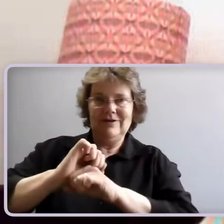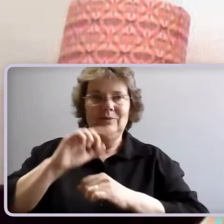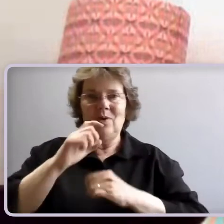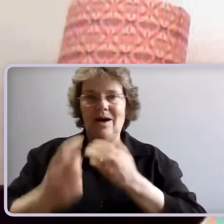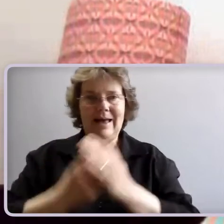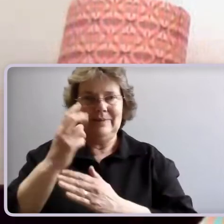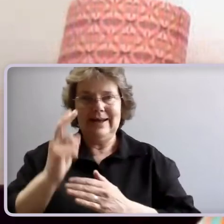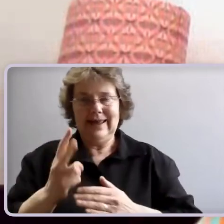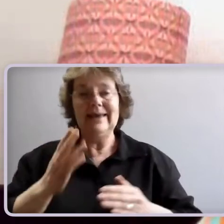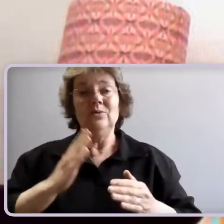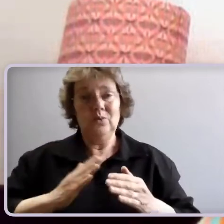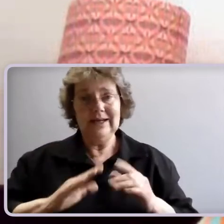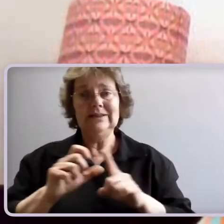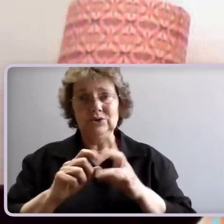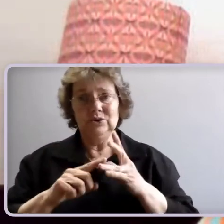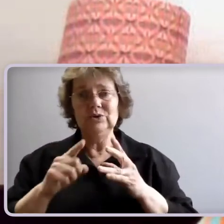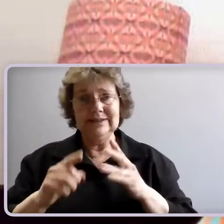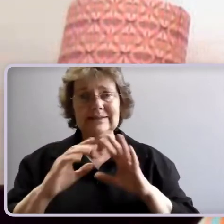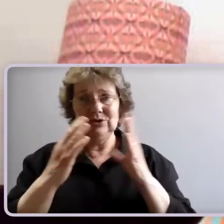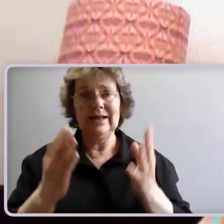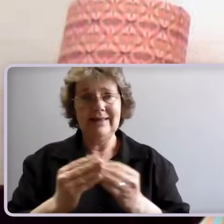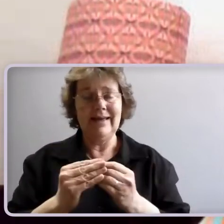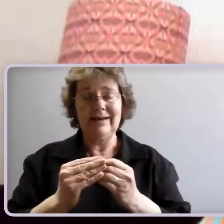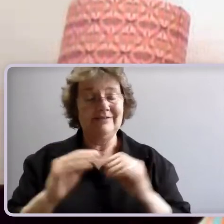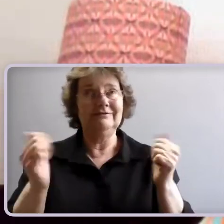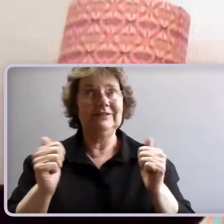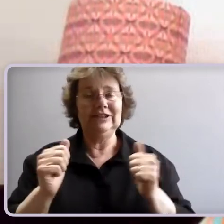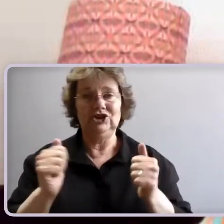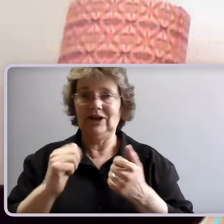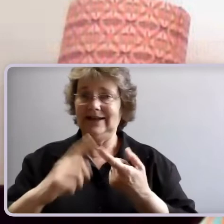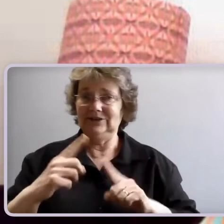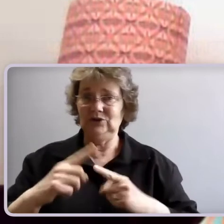it's high time that we undervalue people